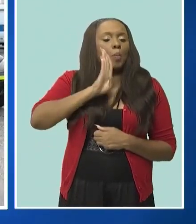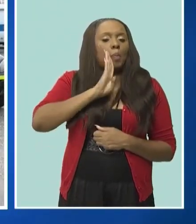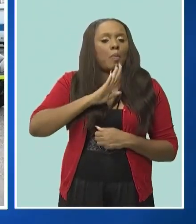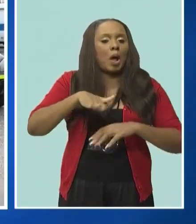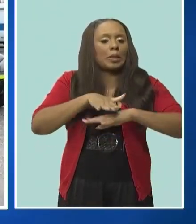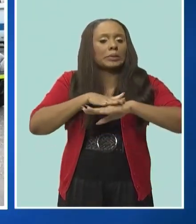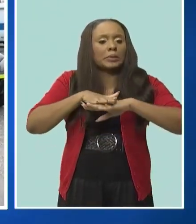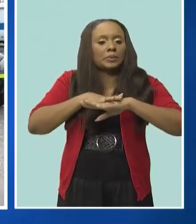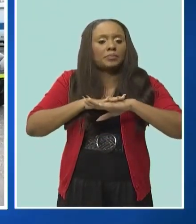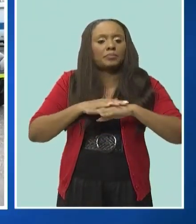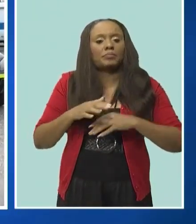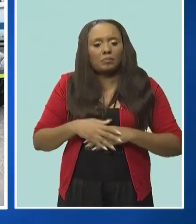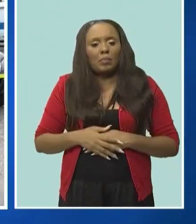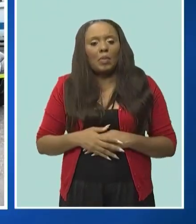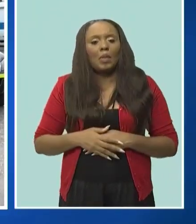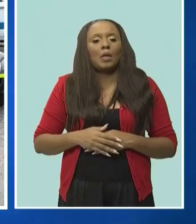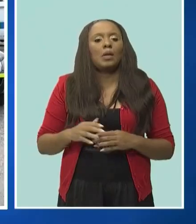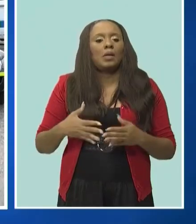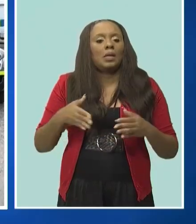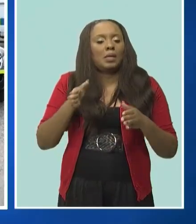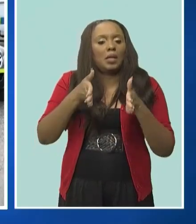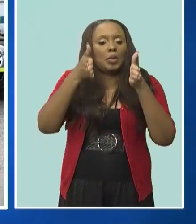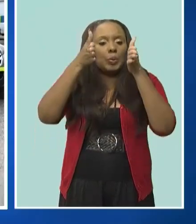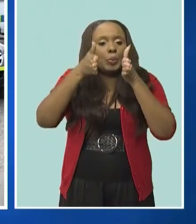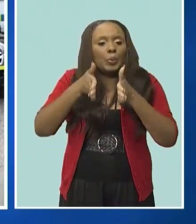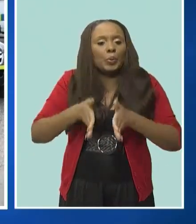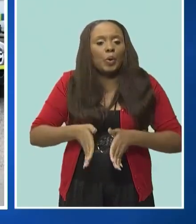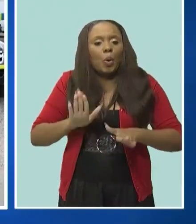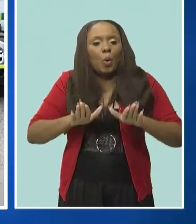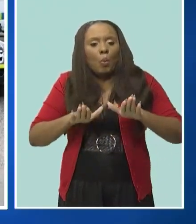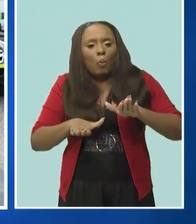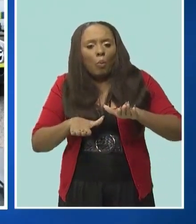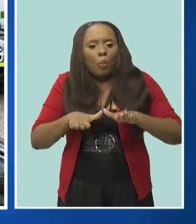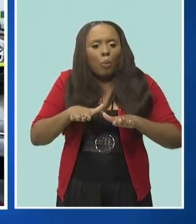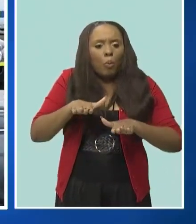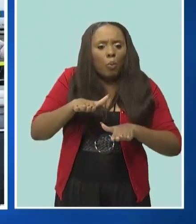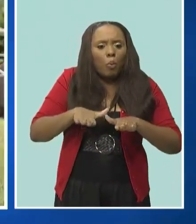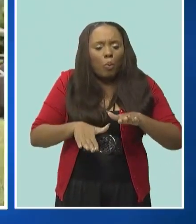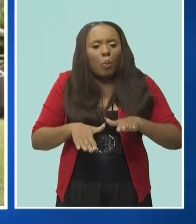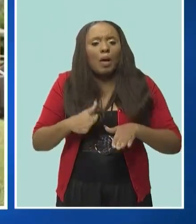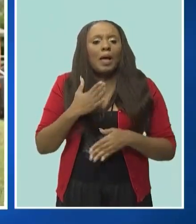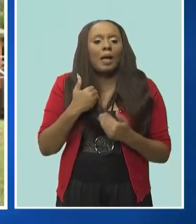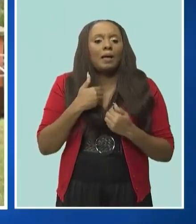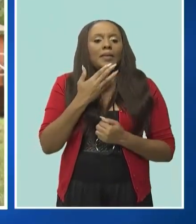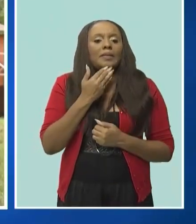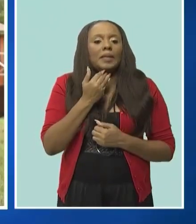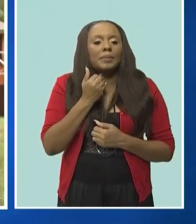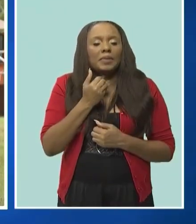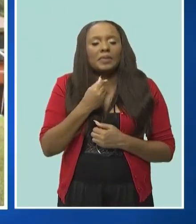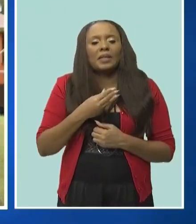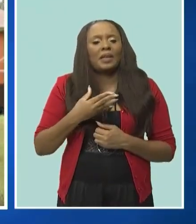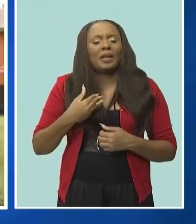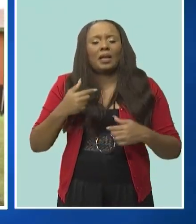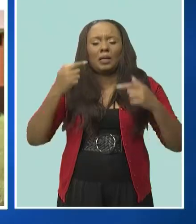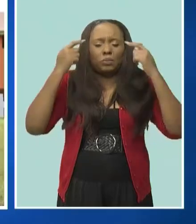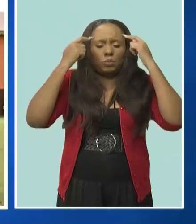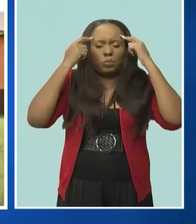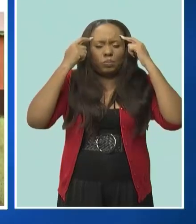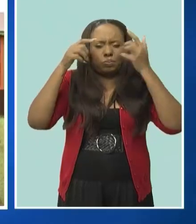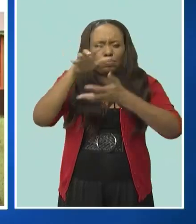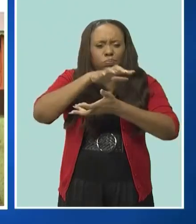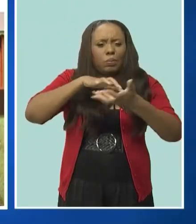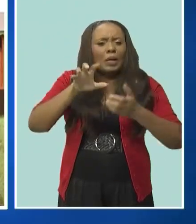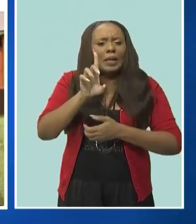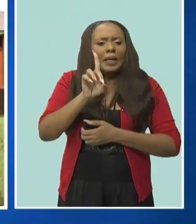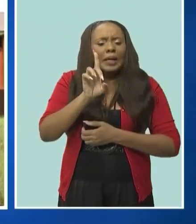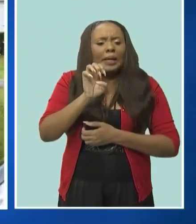brown complexion, 5'5", slim-built, walks with a limp. She is diabetic and suffers from dementia. She left home dressed in a